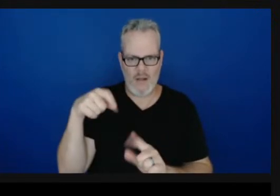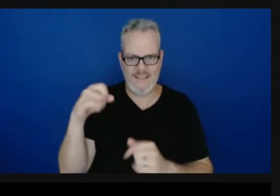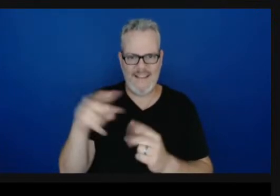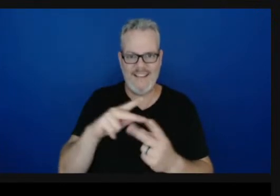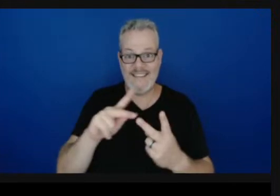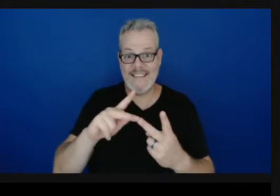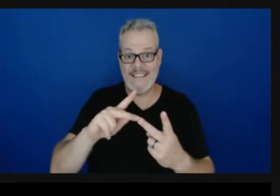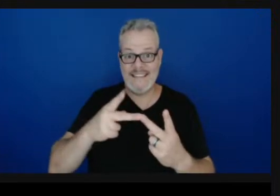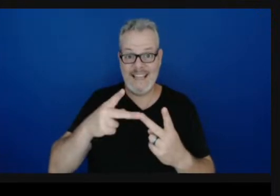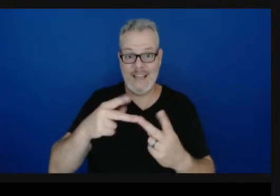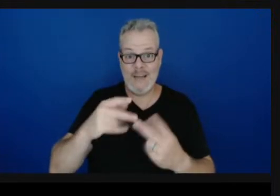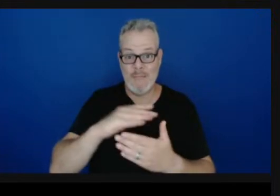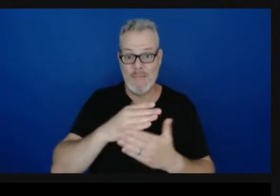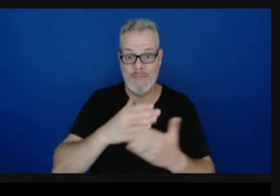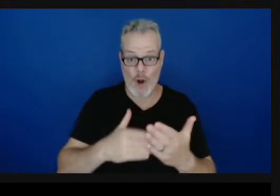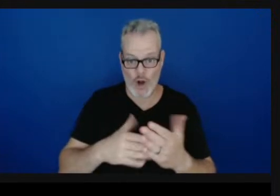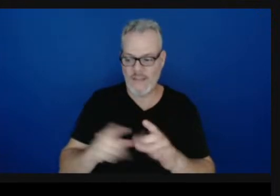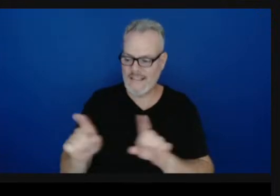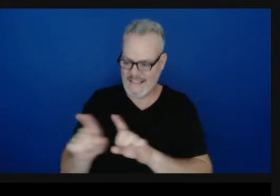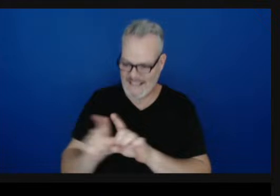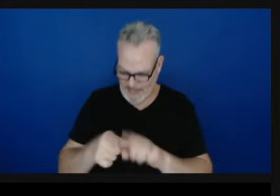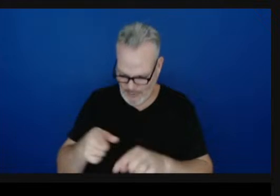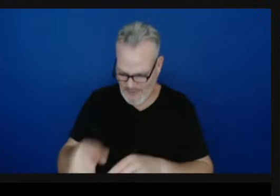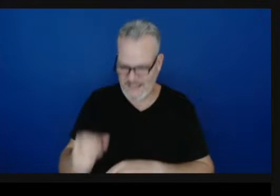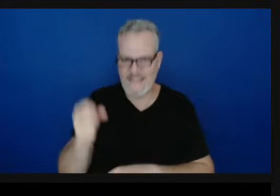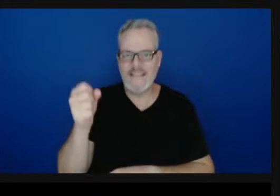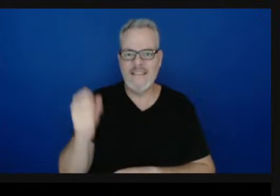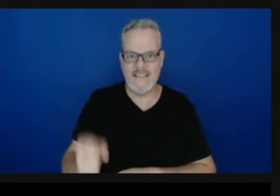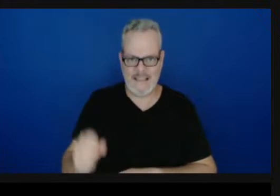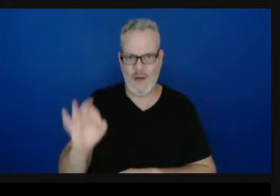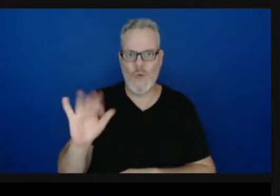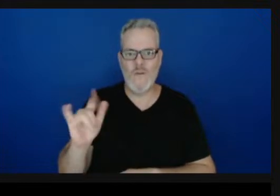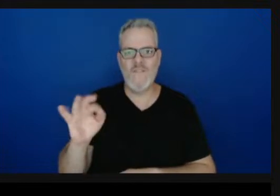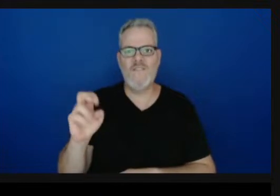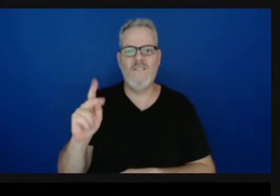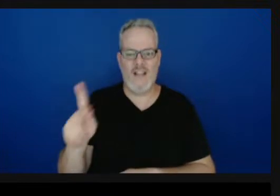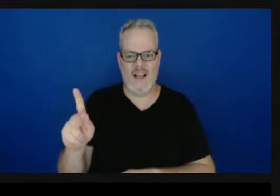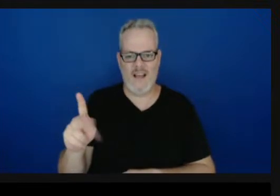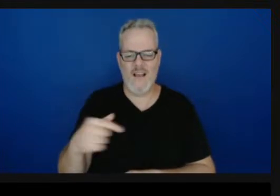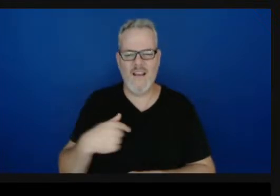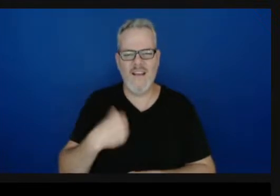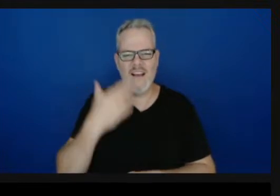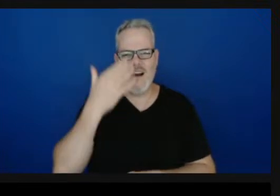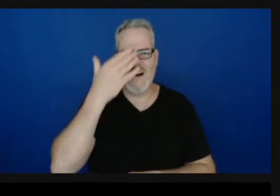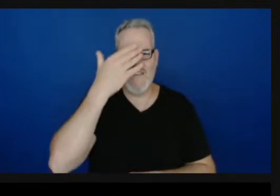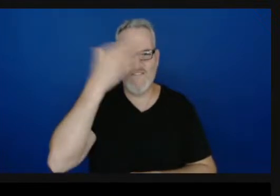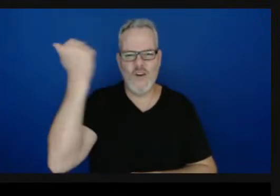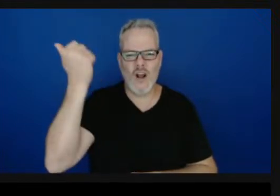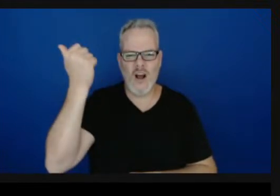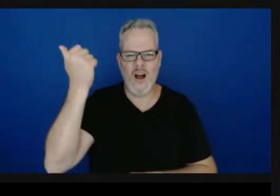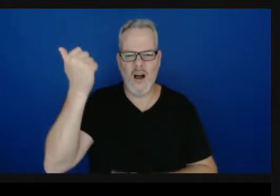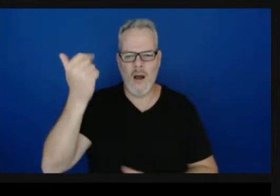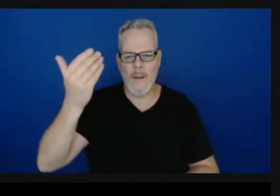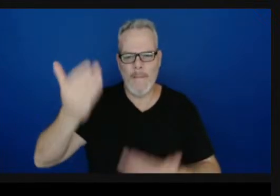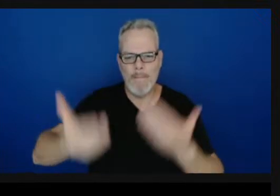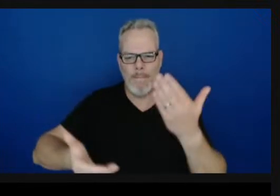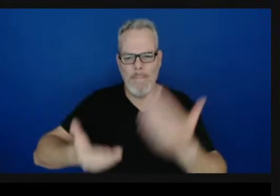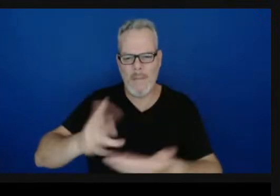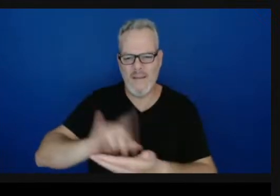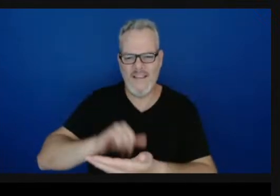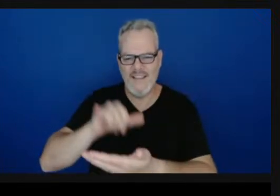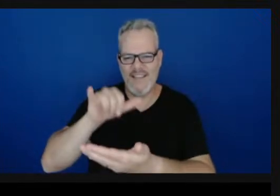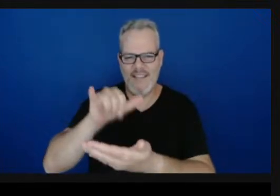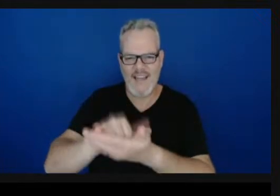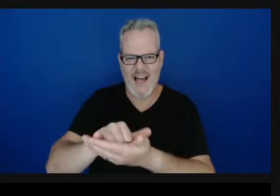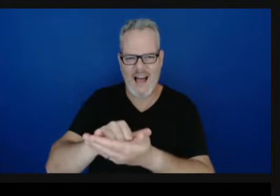similar south flank cluster adjustment. And I forget, maybe this one was a 4.7